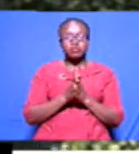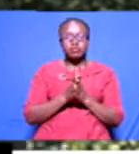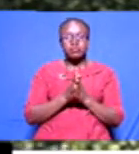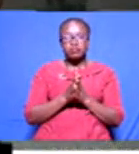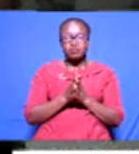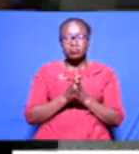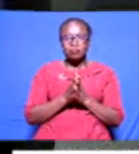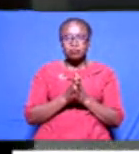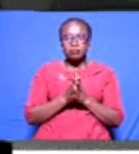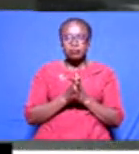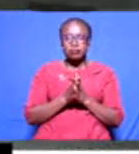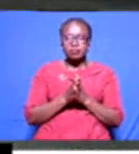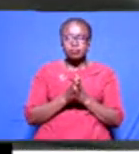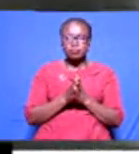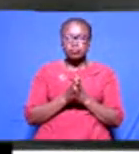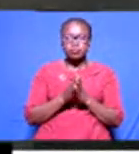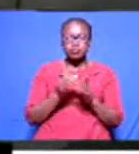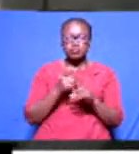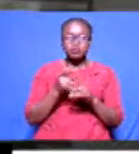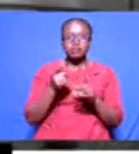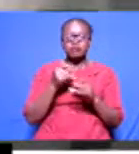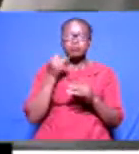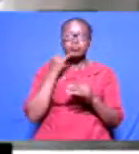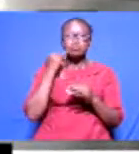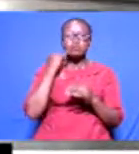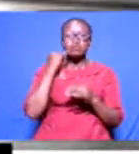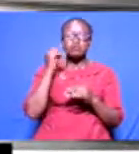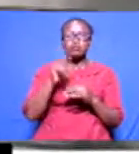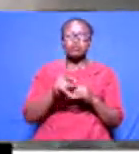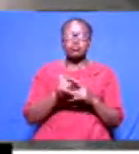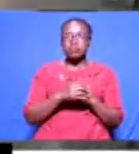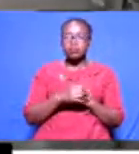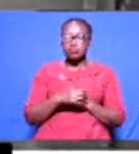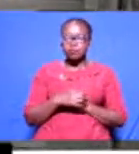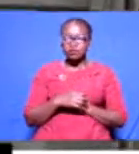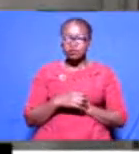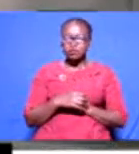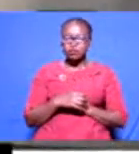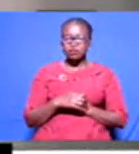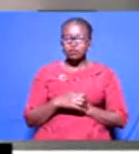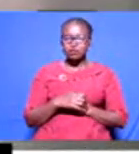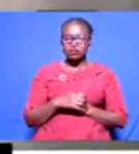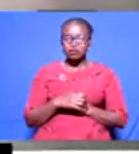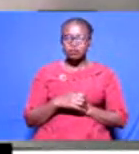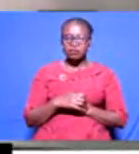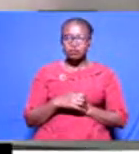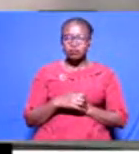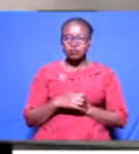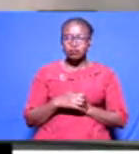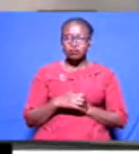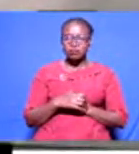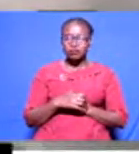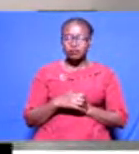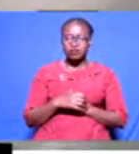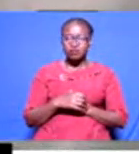potentially Nanyuki, but definitely Nakuru, definitely Eldoret as well.